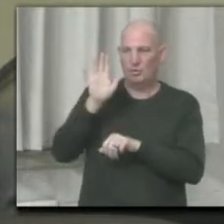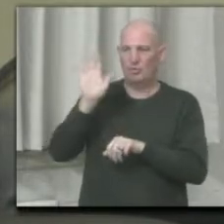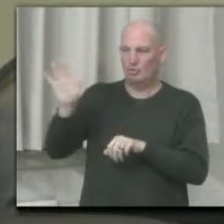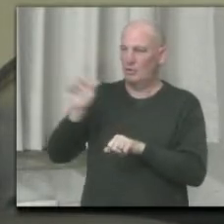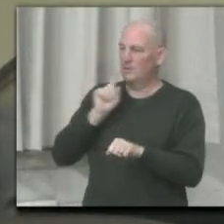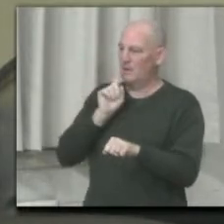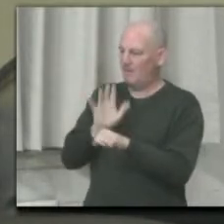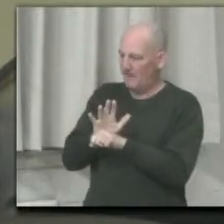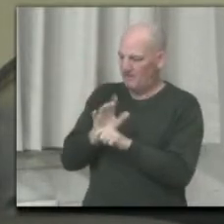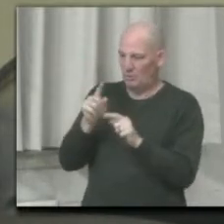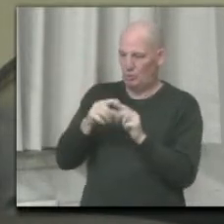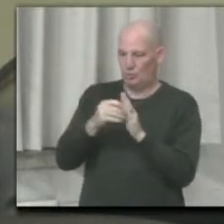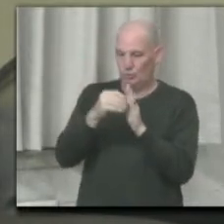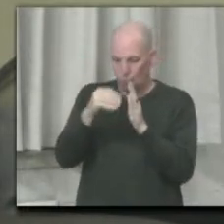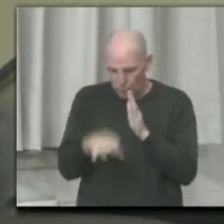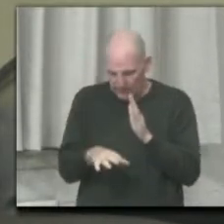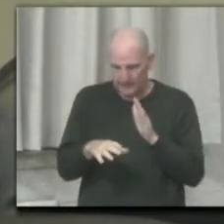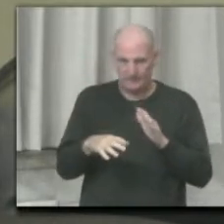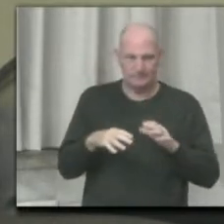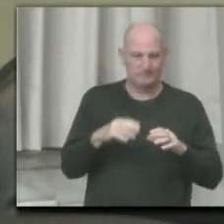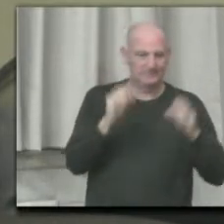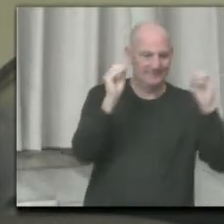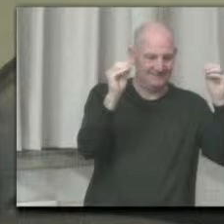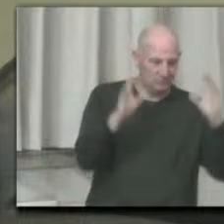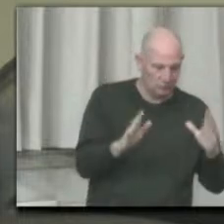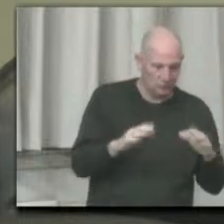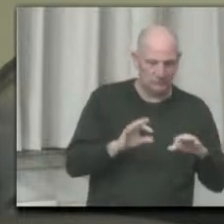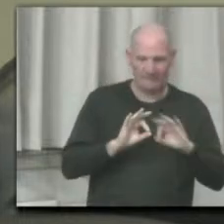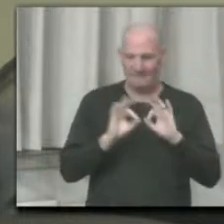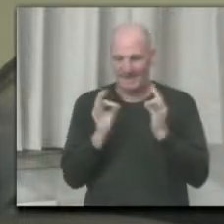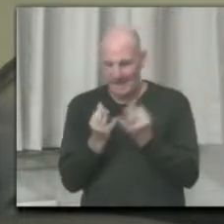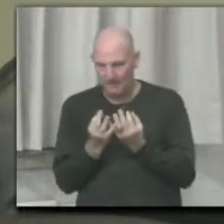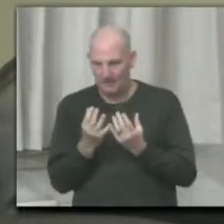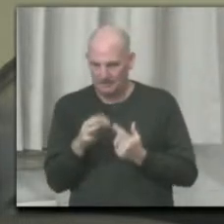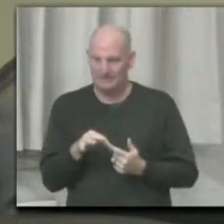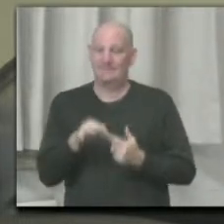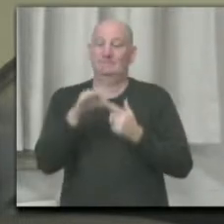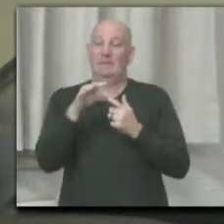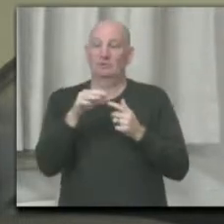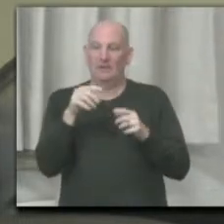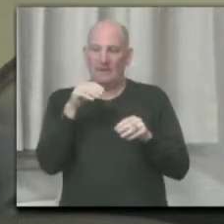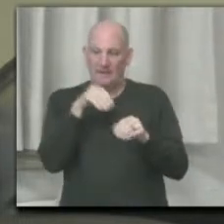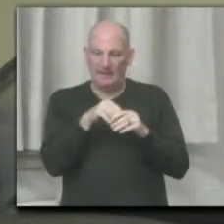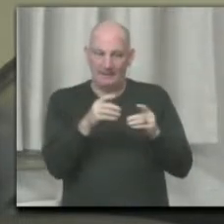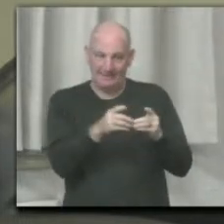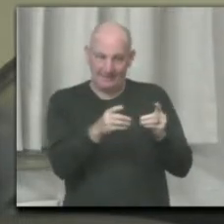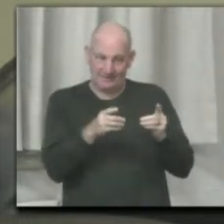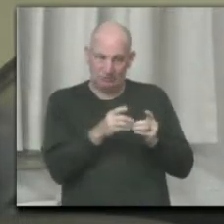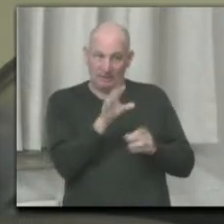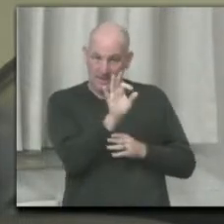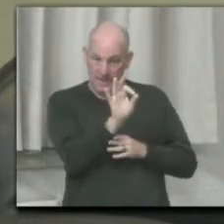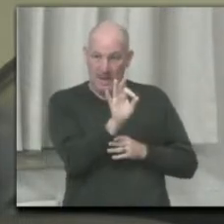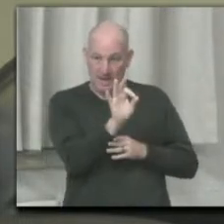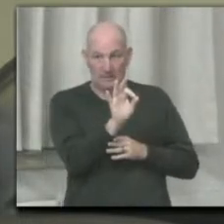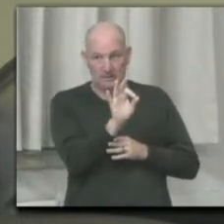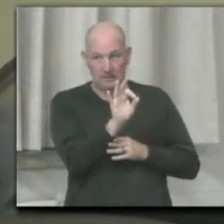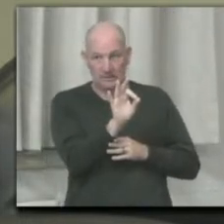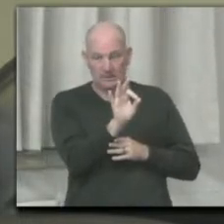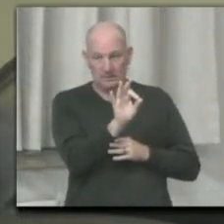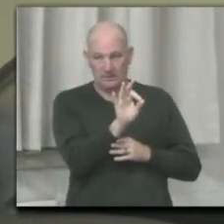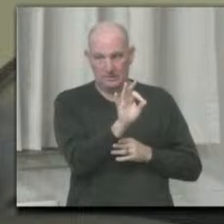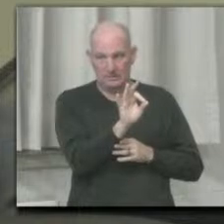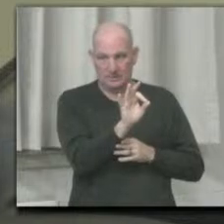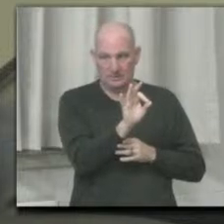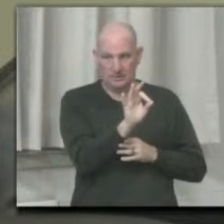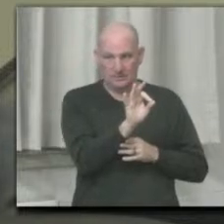the students, quite frankly, educators, families, especially those in District what? District 9. She was... Mike,